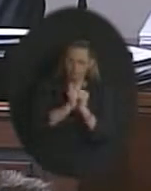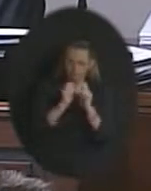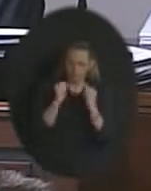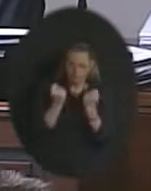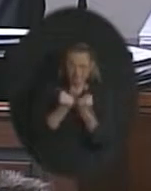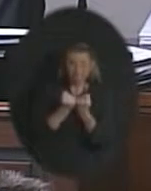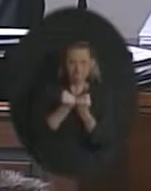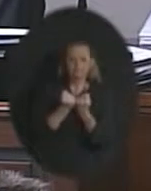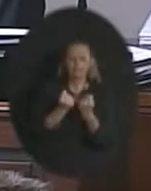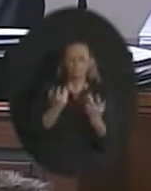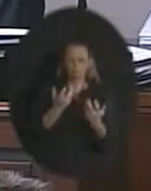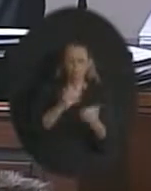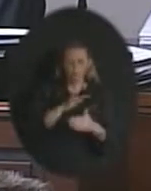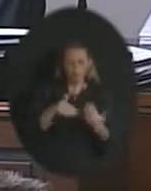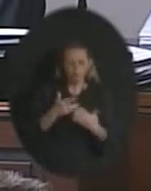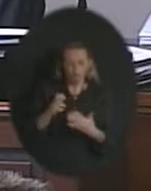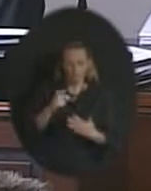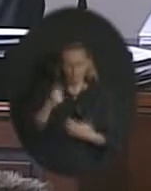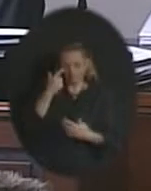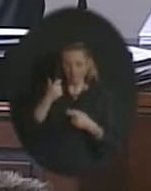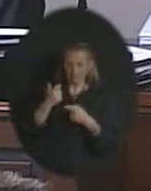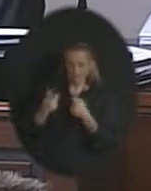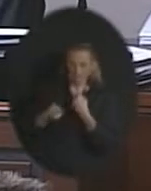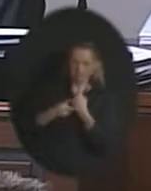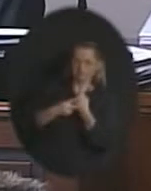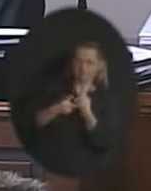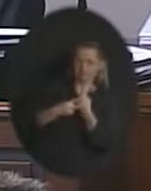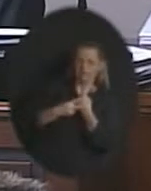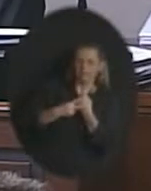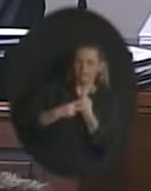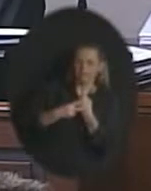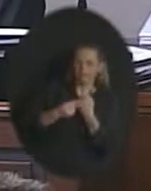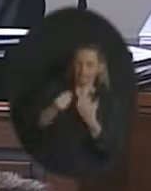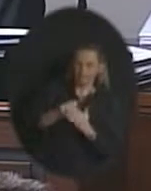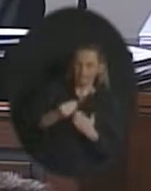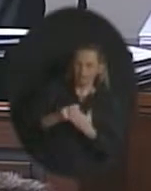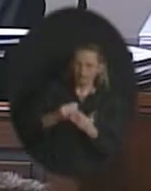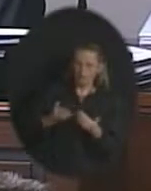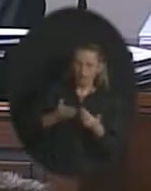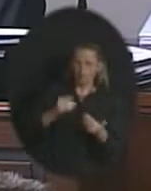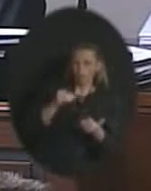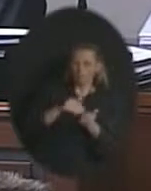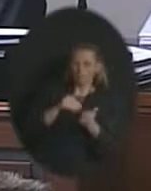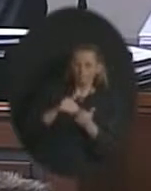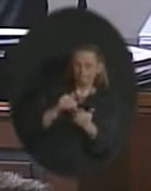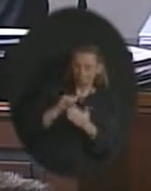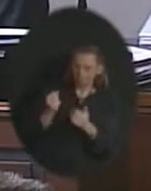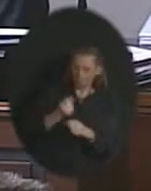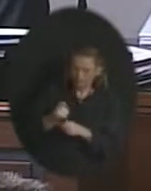them all back is the one that's saving us almost $1 million Absolutely. A year. I think it's huge.